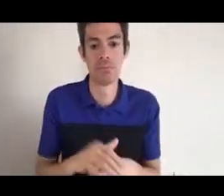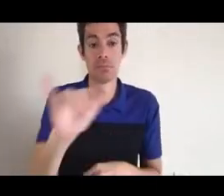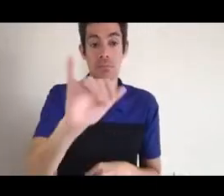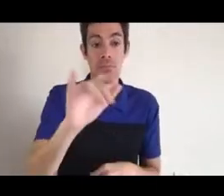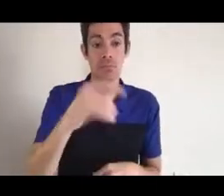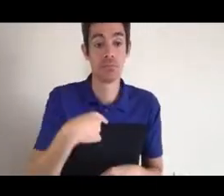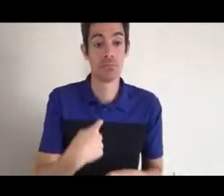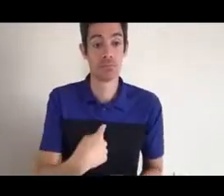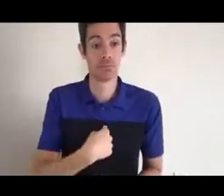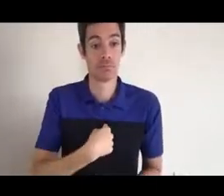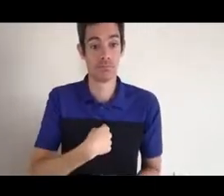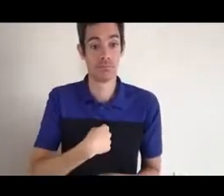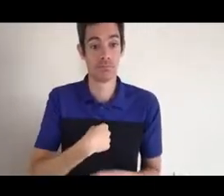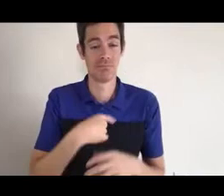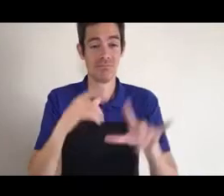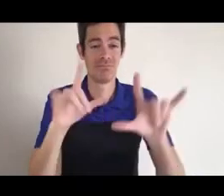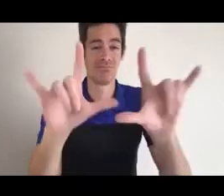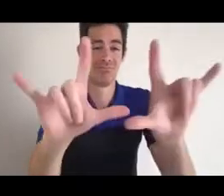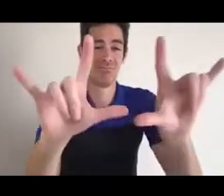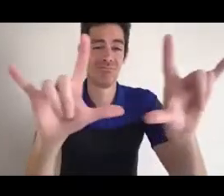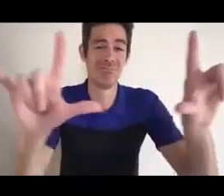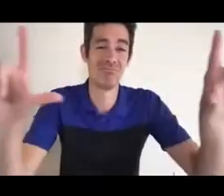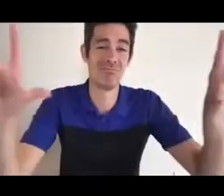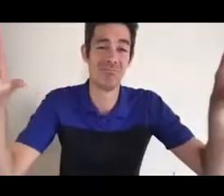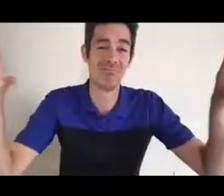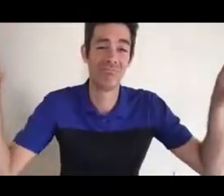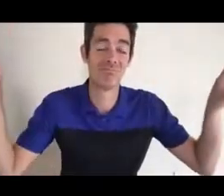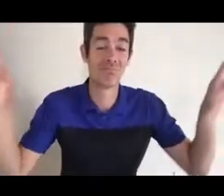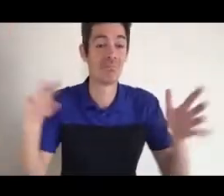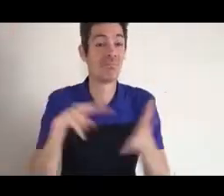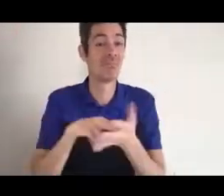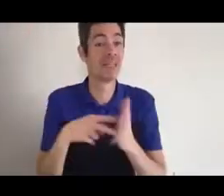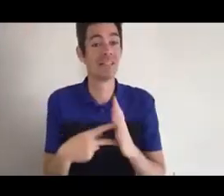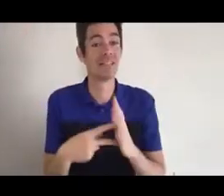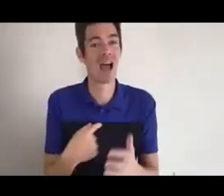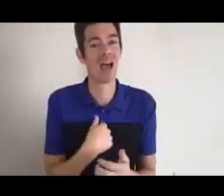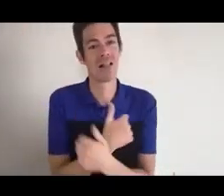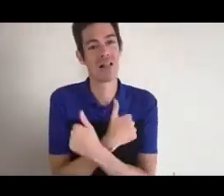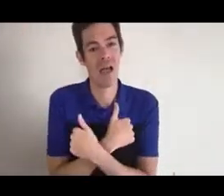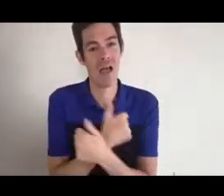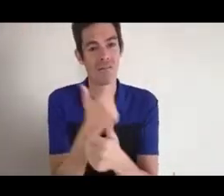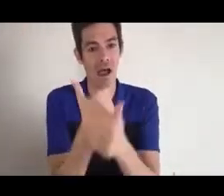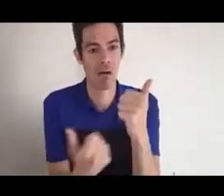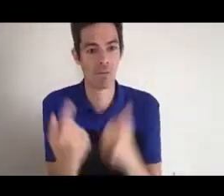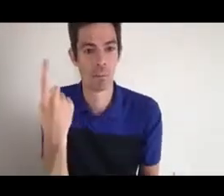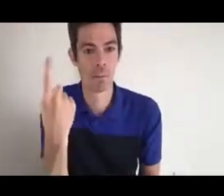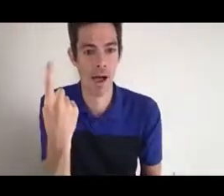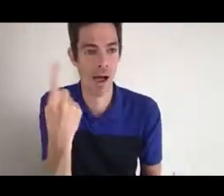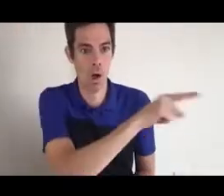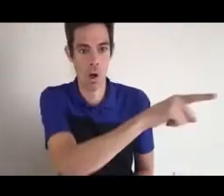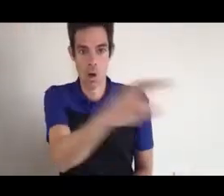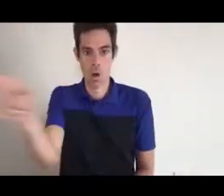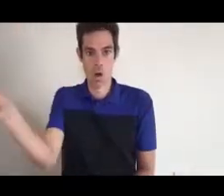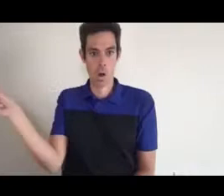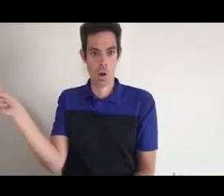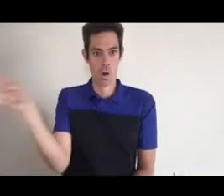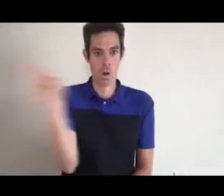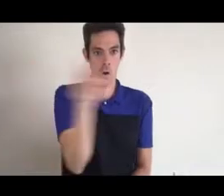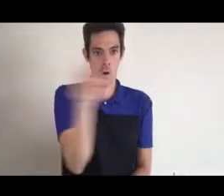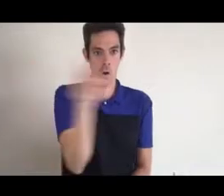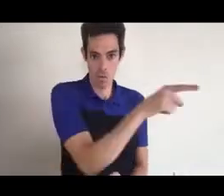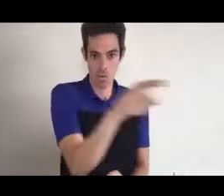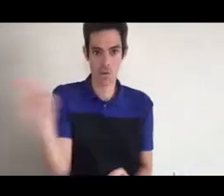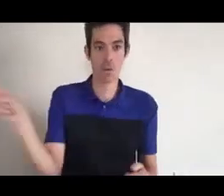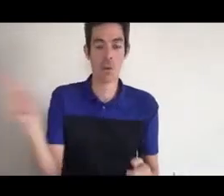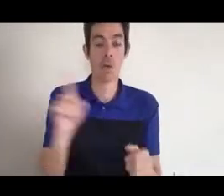always, but I can. Such as, I love, love, love, meaning I